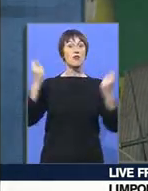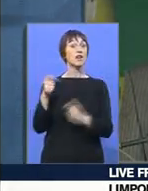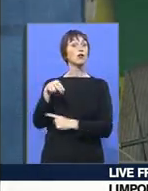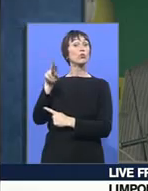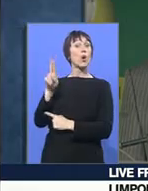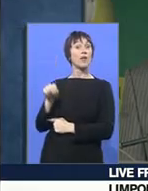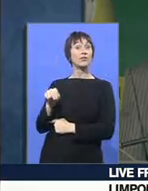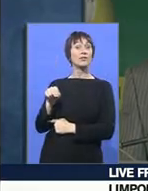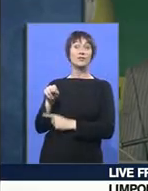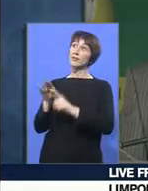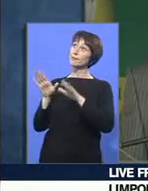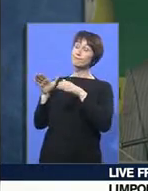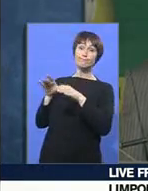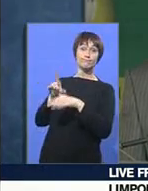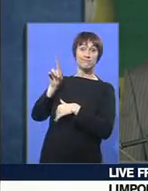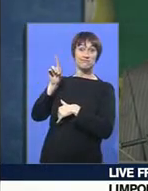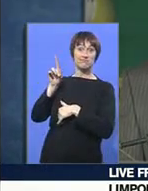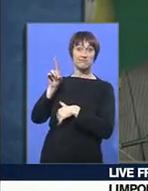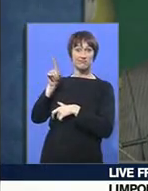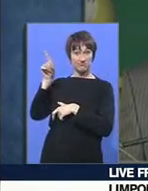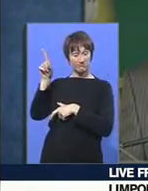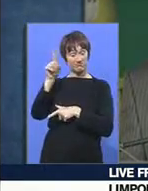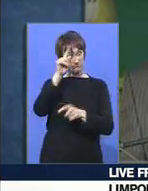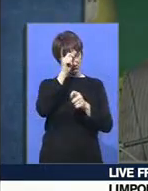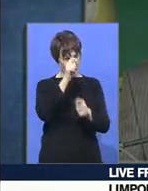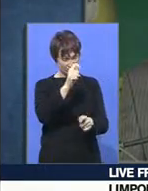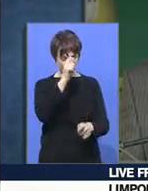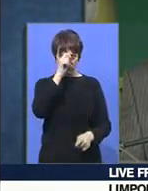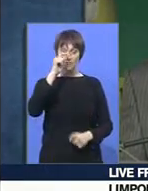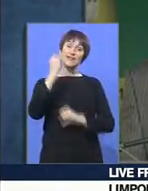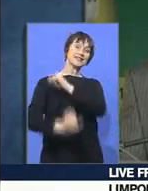Nations as International Nelson Mandela Day.